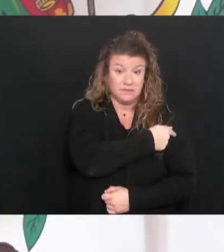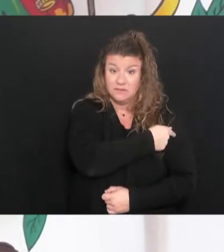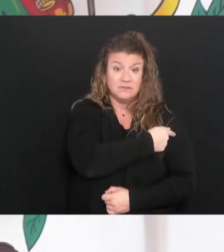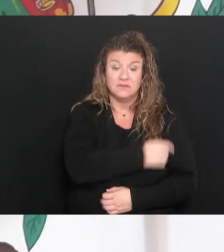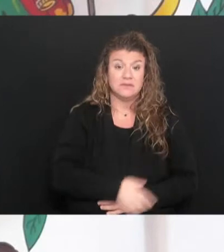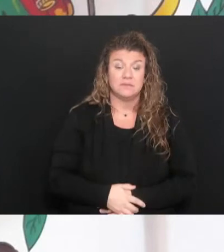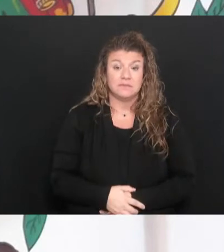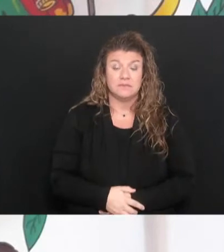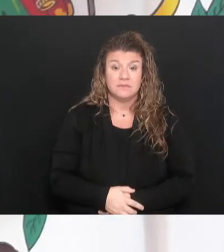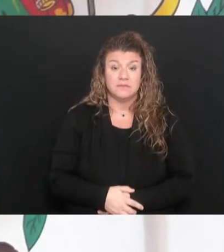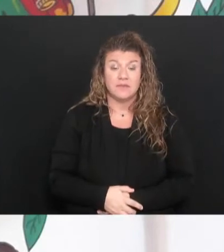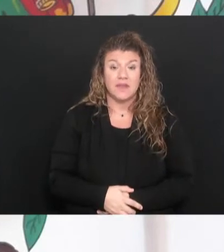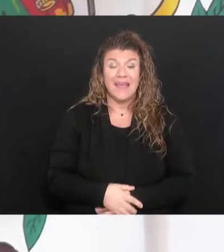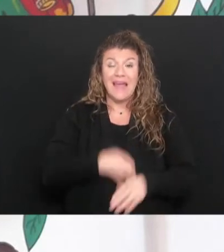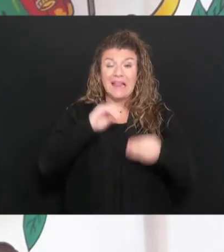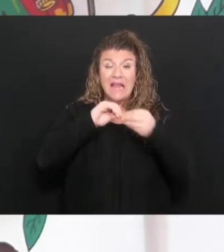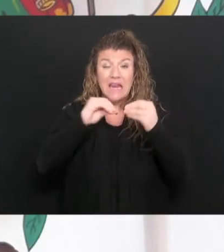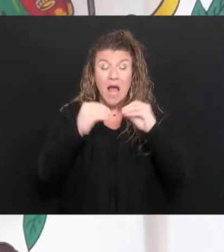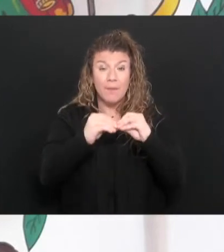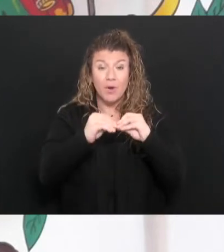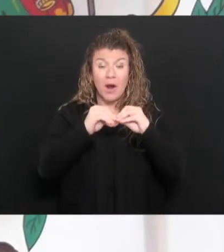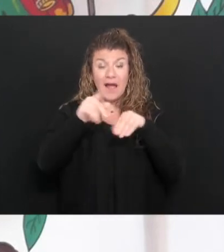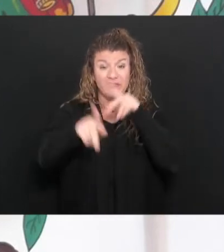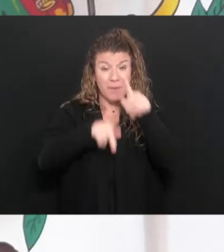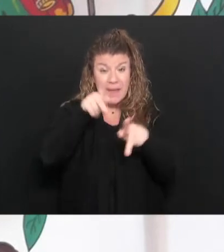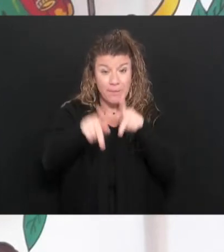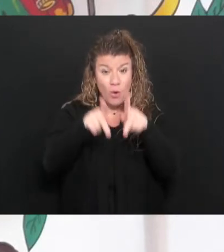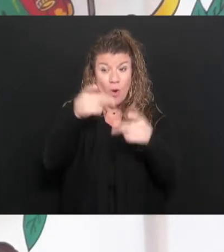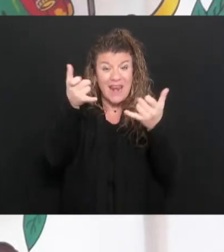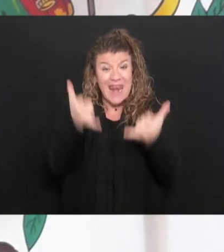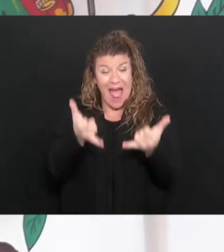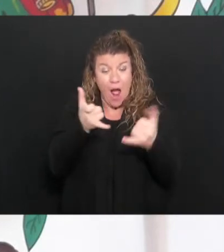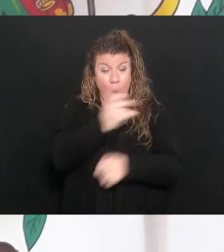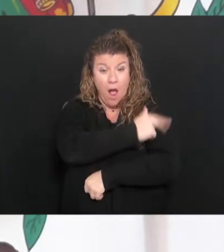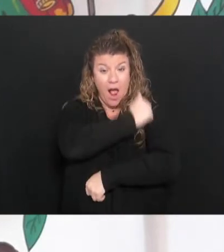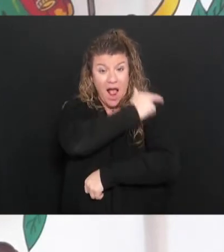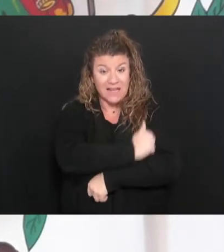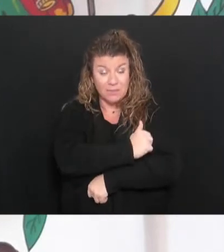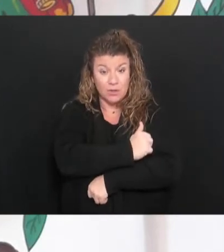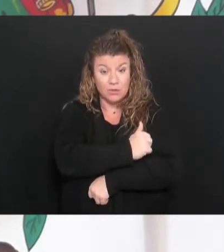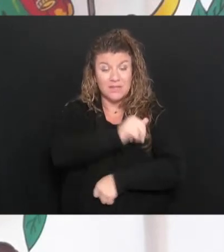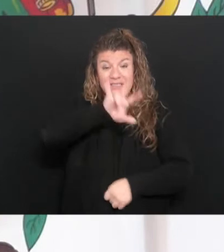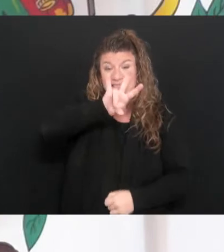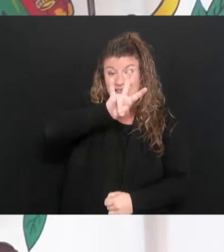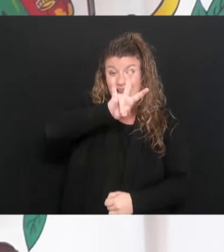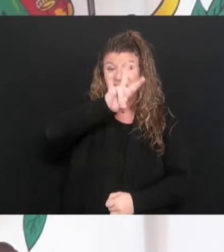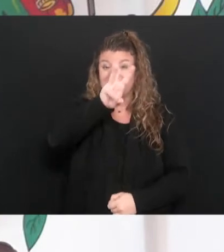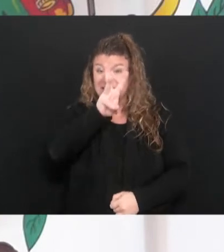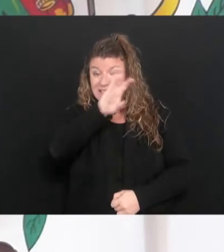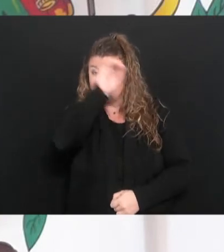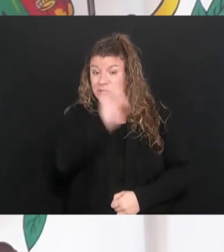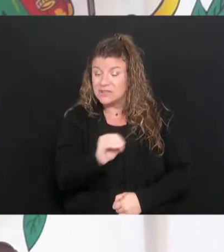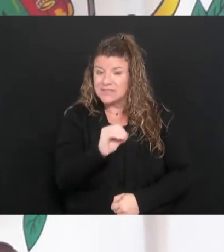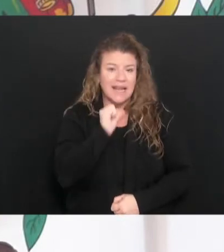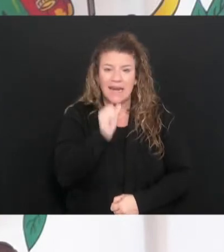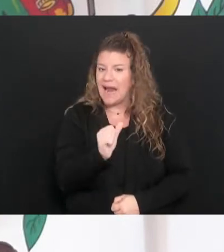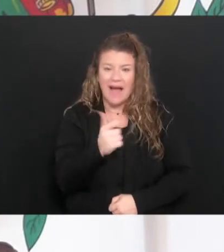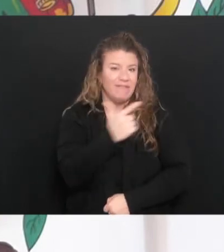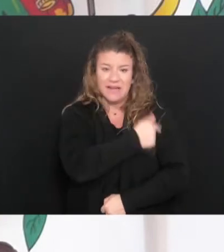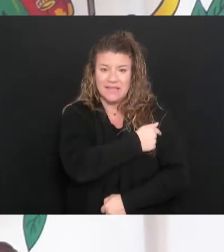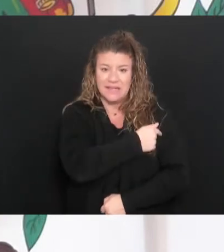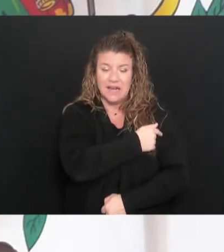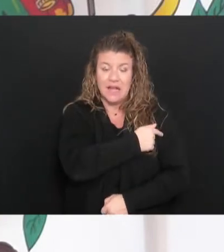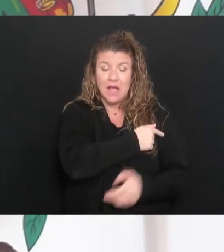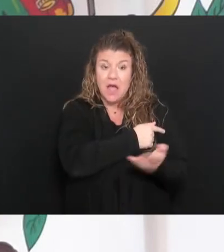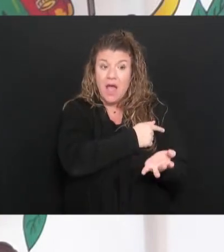know, the number of folks that are in the hospital today are 76% unvaccinated. What does that